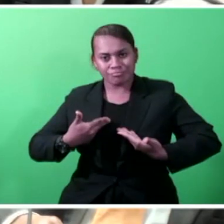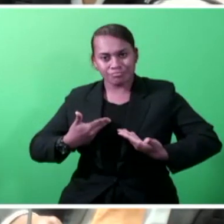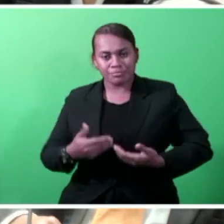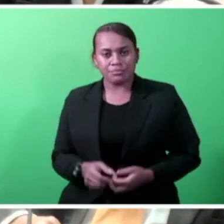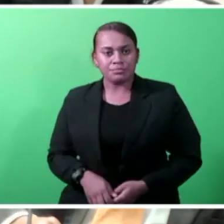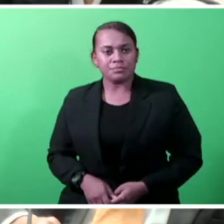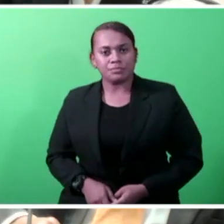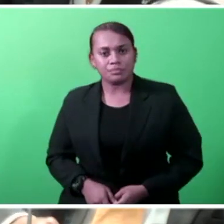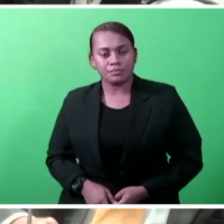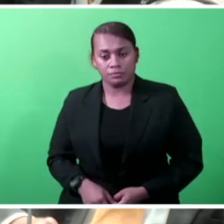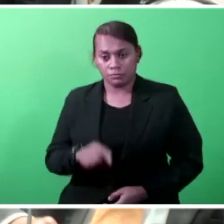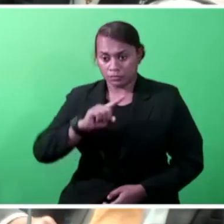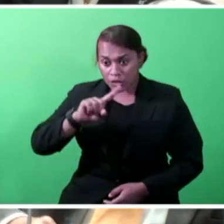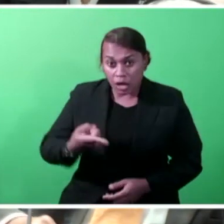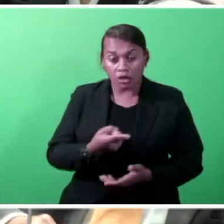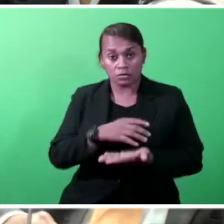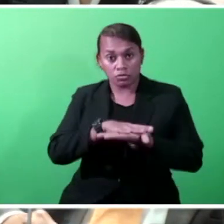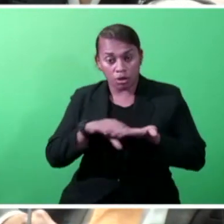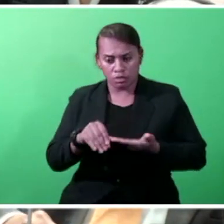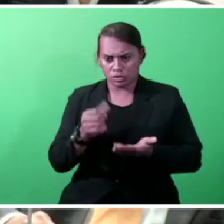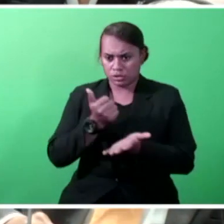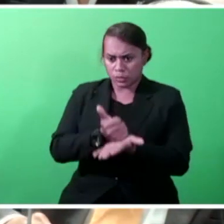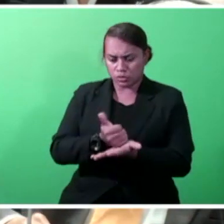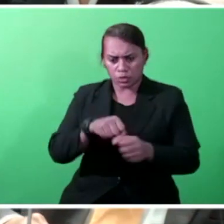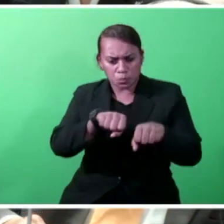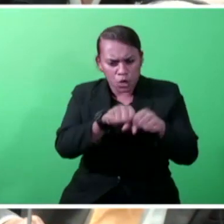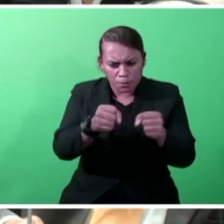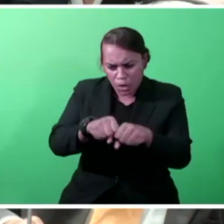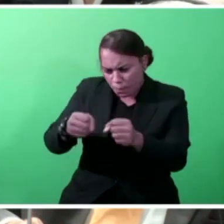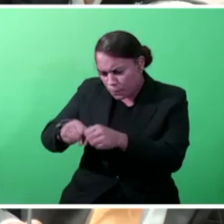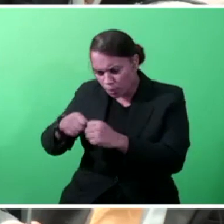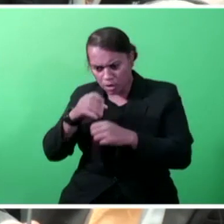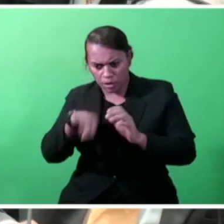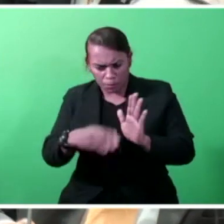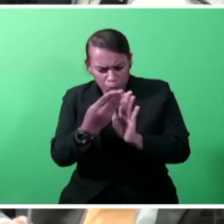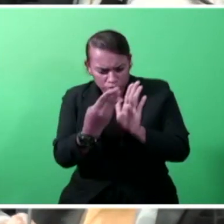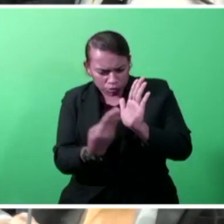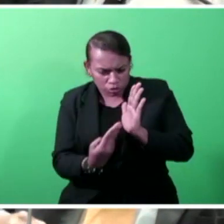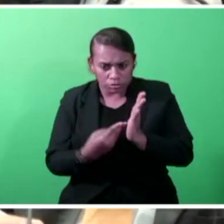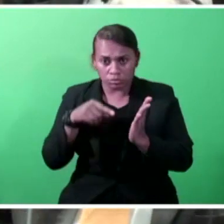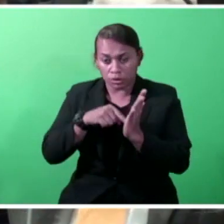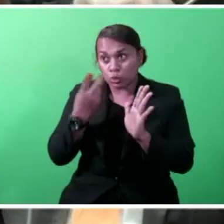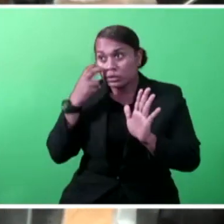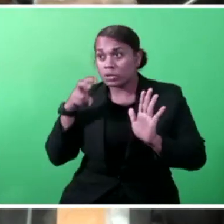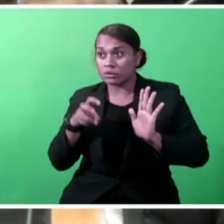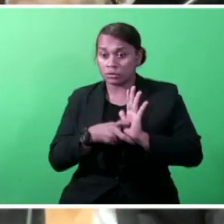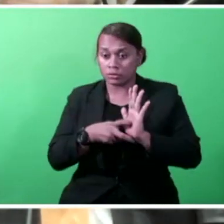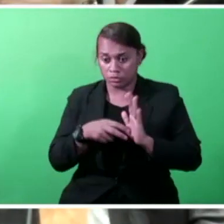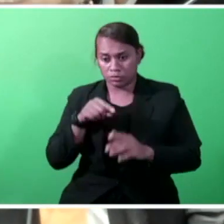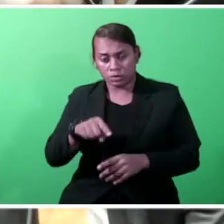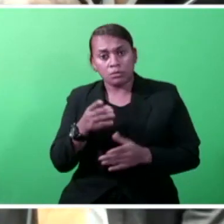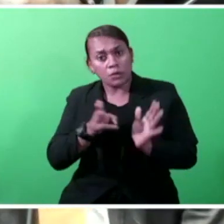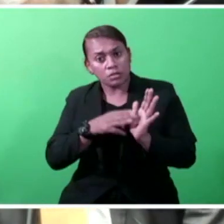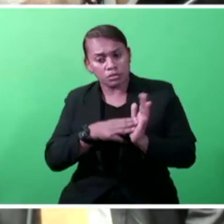the $1,000 assistance is broken down by way of once the registration takes place, the mother has the ability